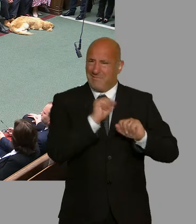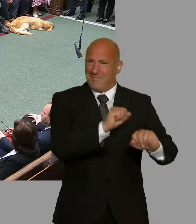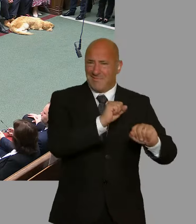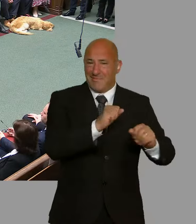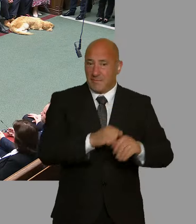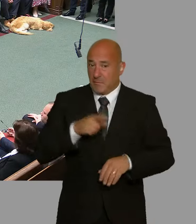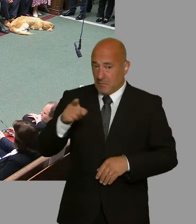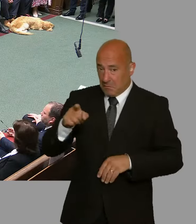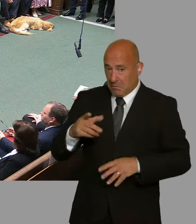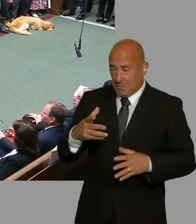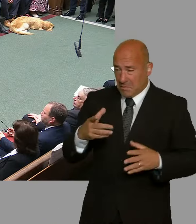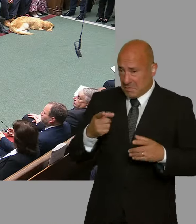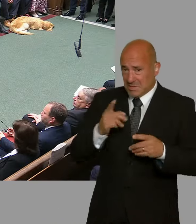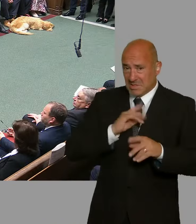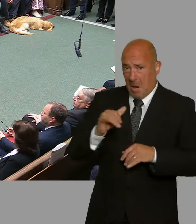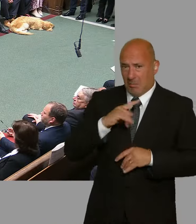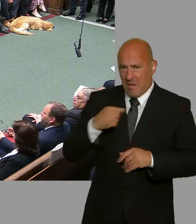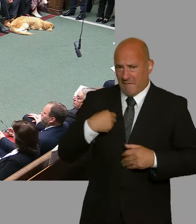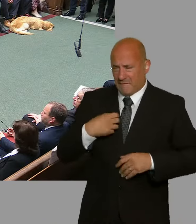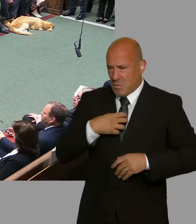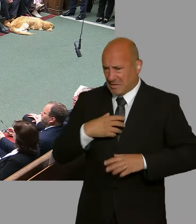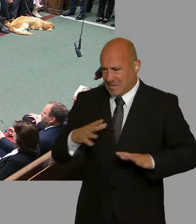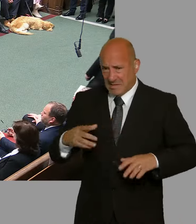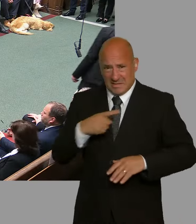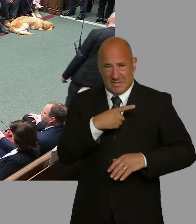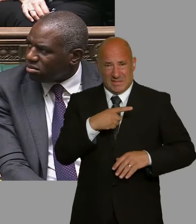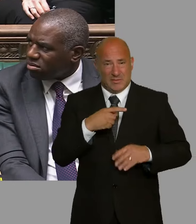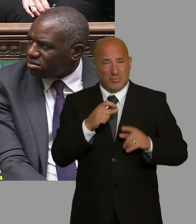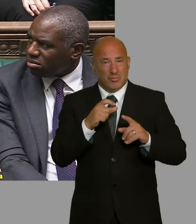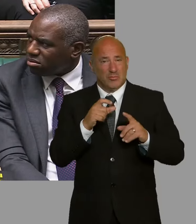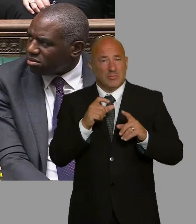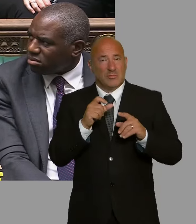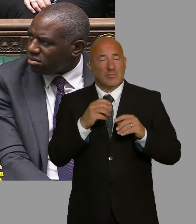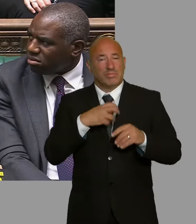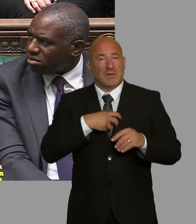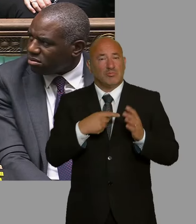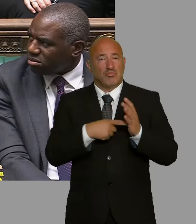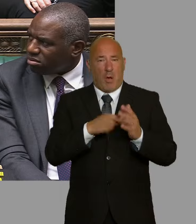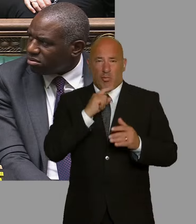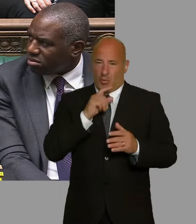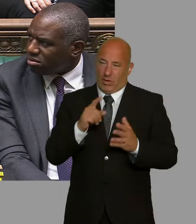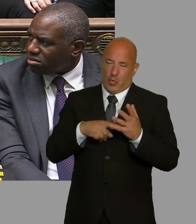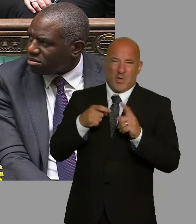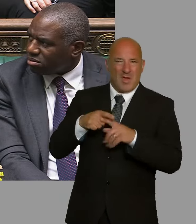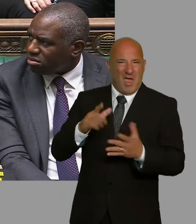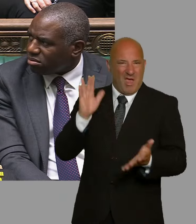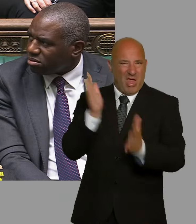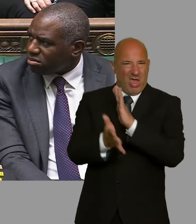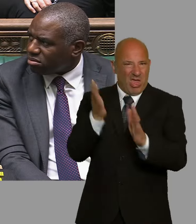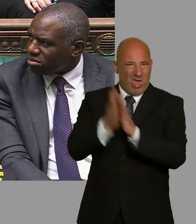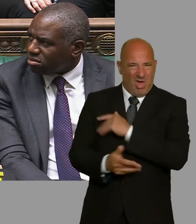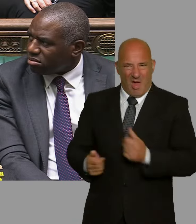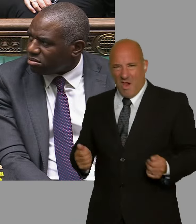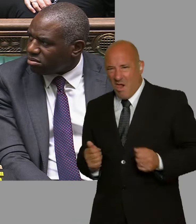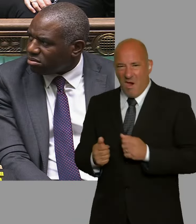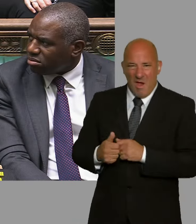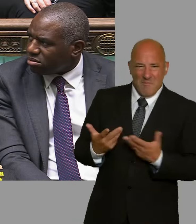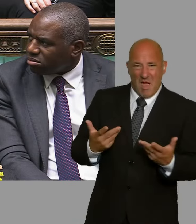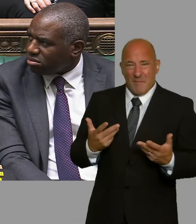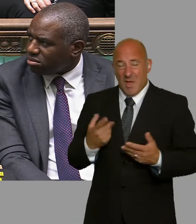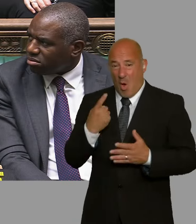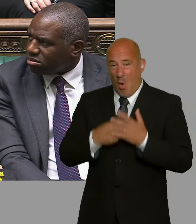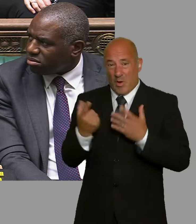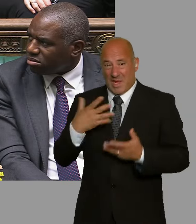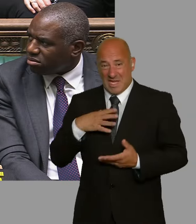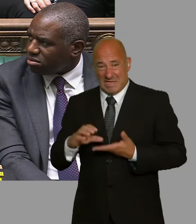Mr. Speaker, we have a deal and we're implementing it, and within a very short time I'm very confident we will get those tariffs